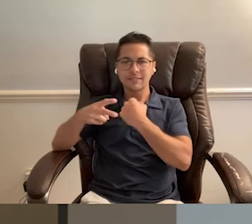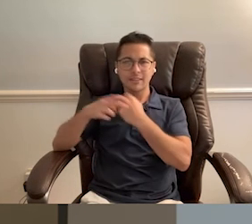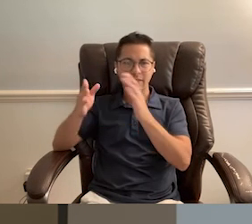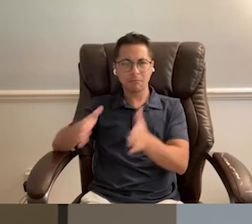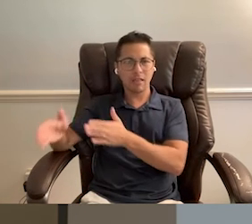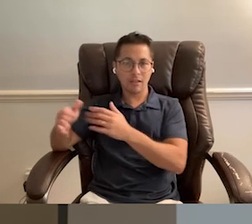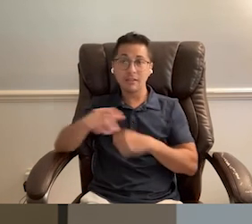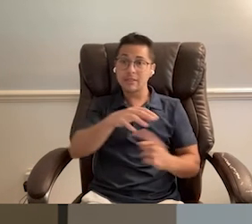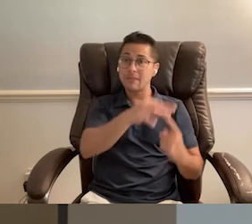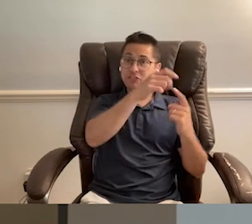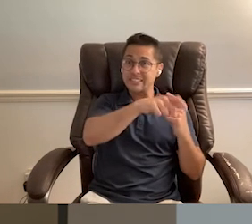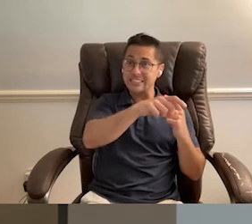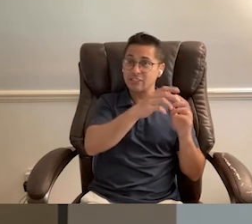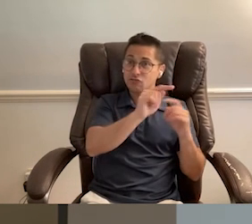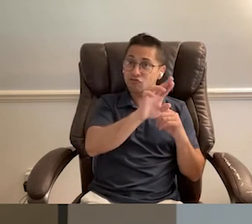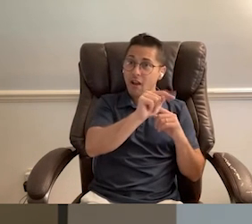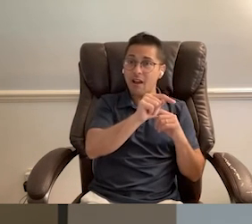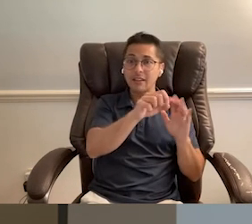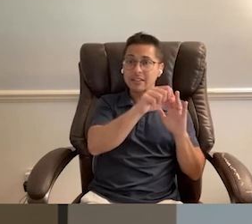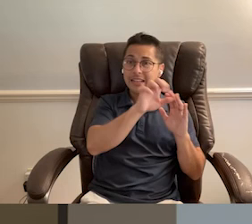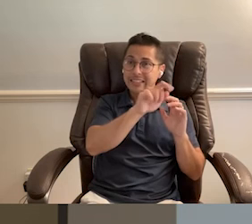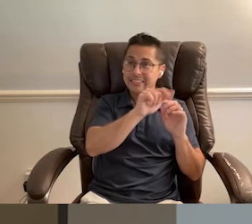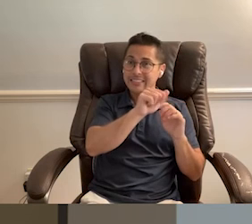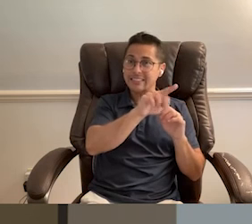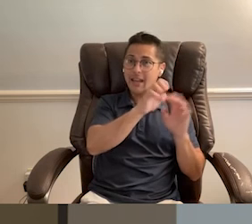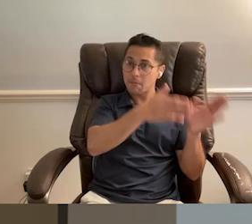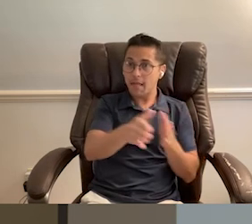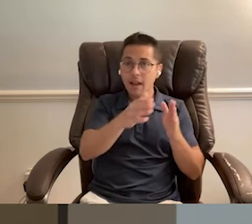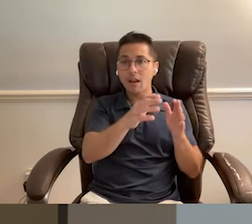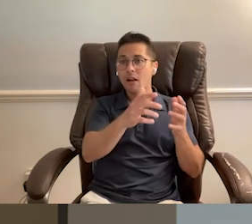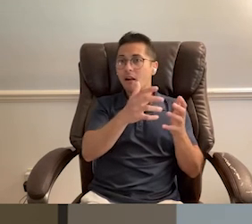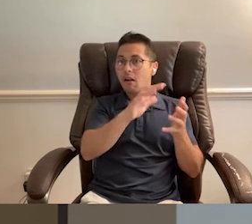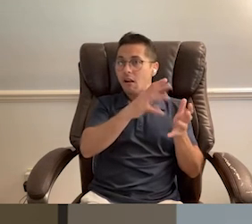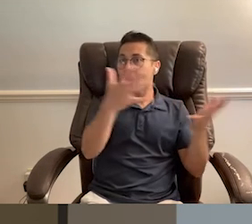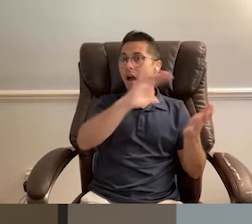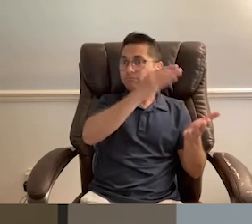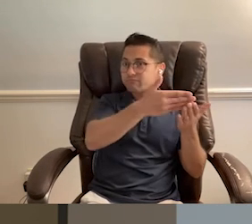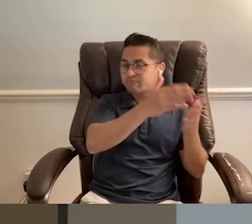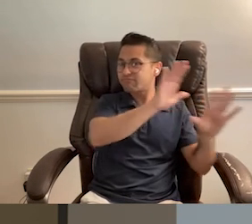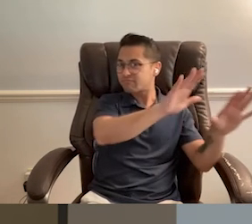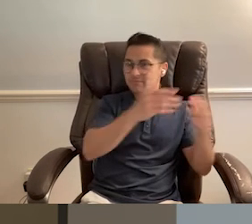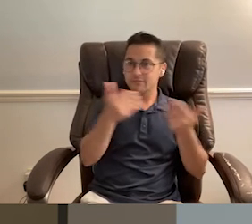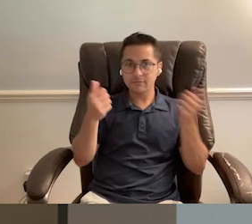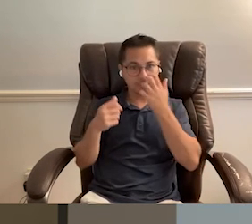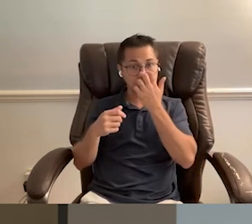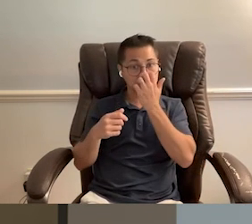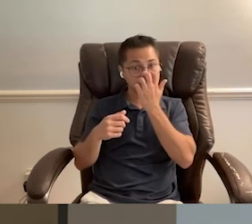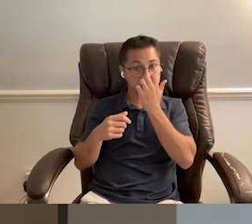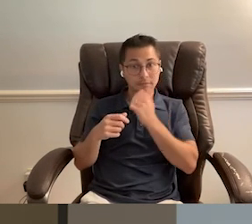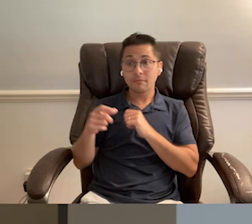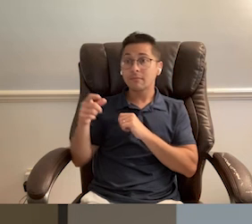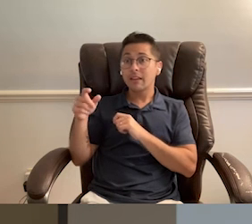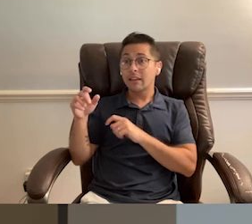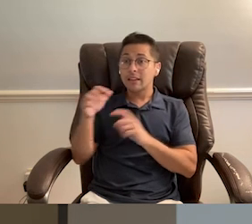estate planning, large sums of money. ABLE account $16,000 per calendar year. Special needs trust, you need an attorney. All right, it can be